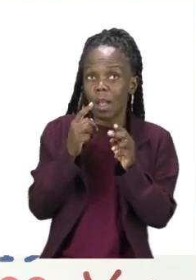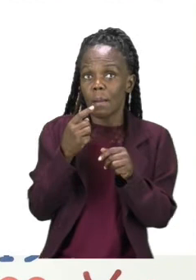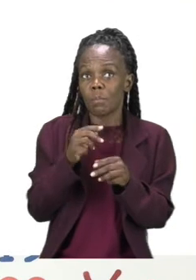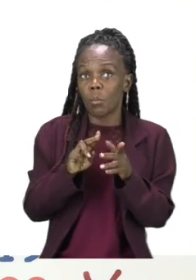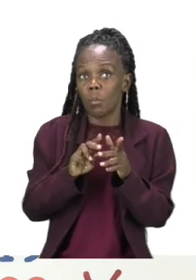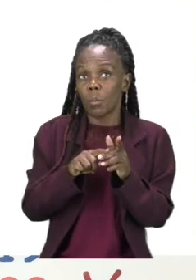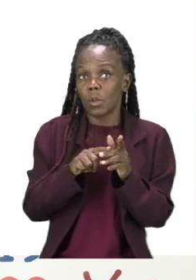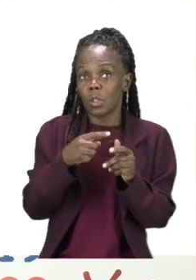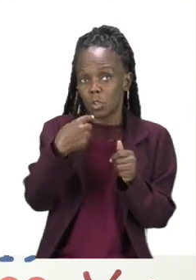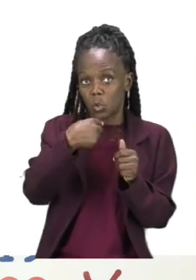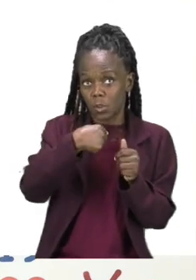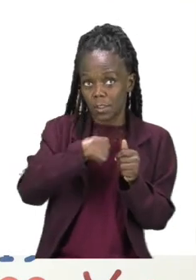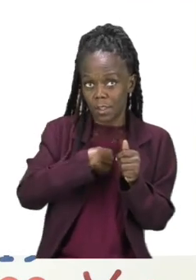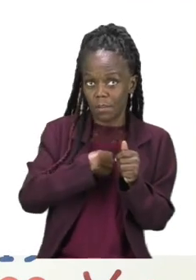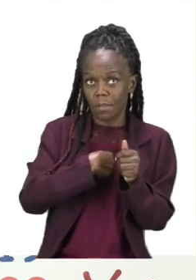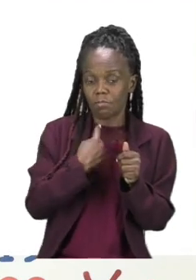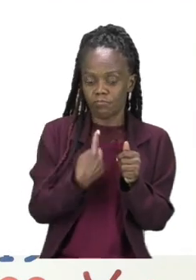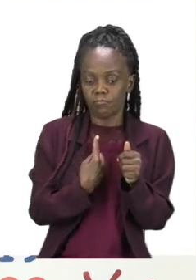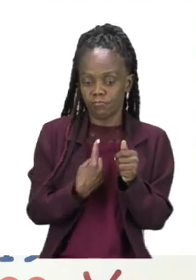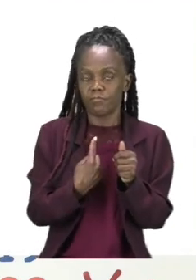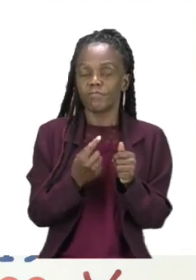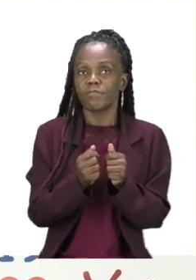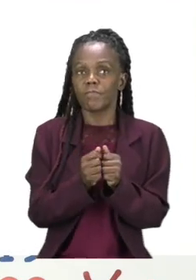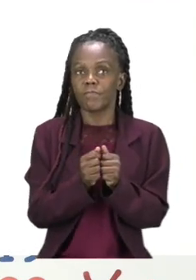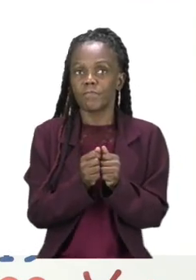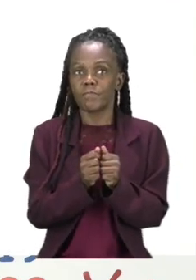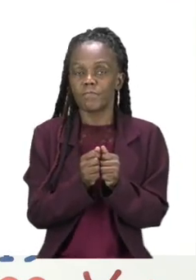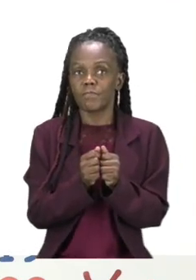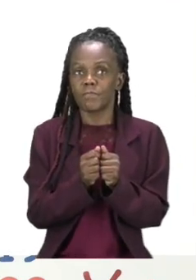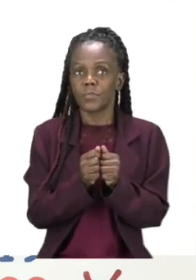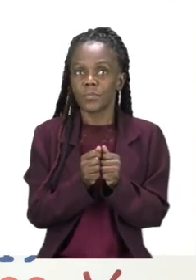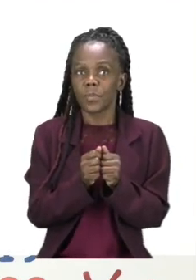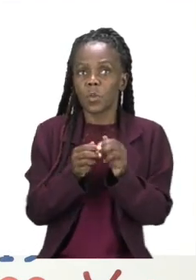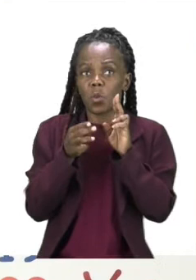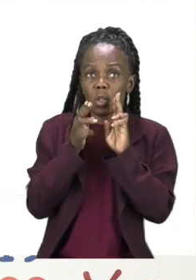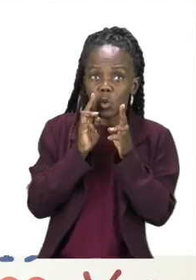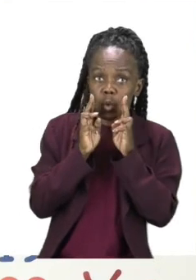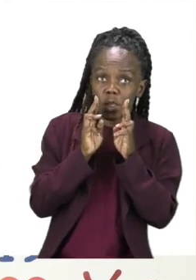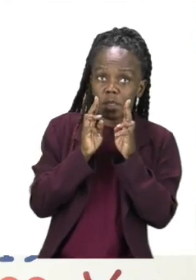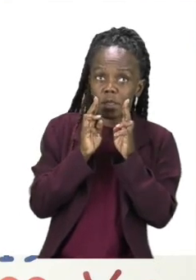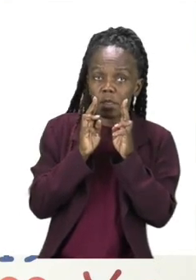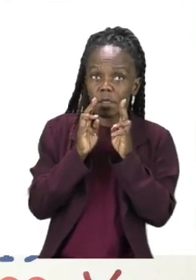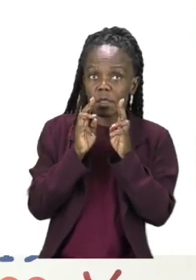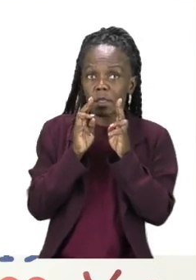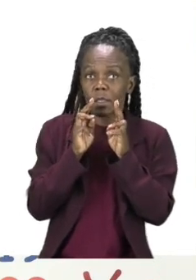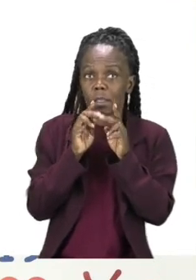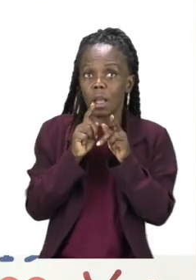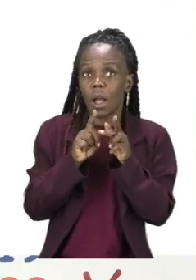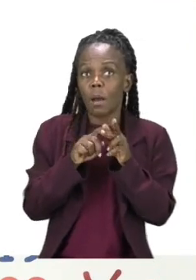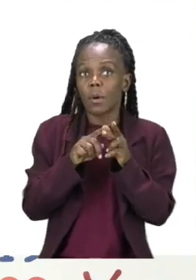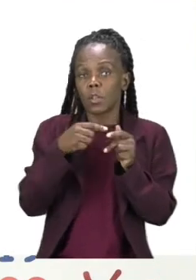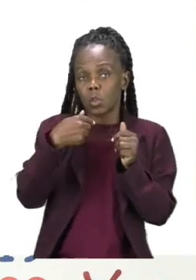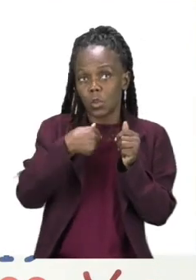to point to yourself, the pronoun that you will use is I. So